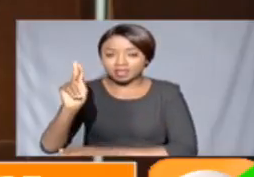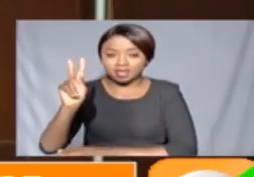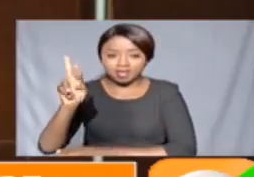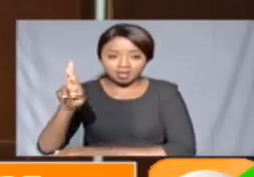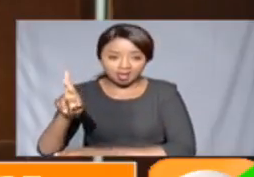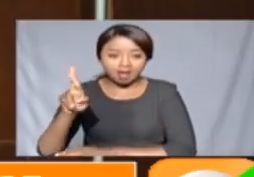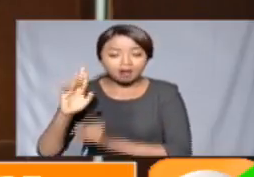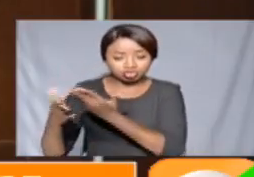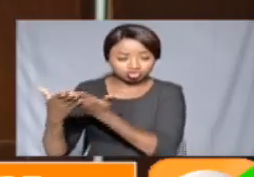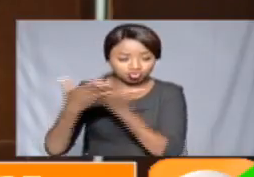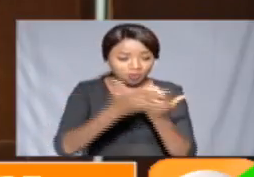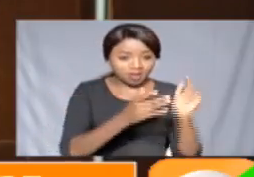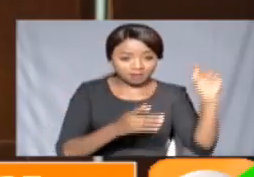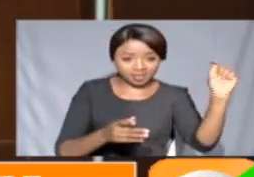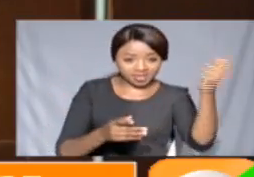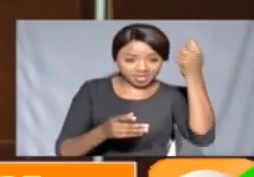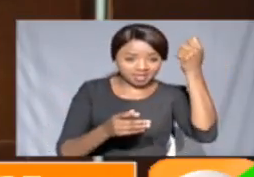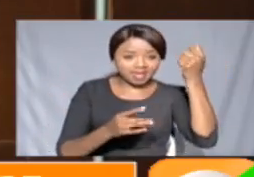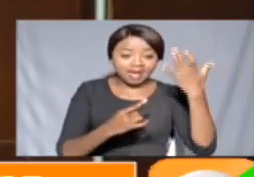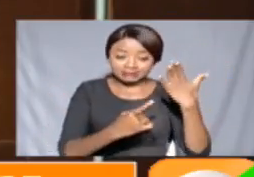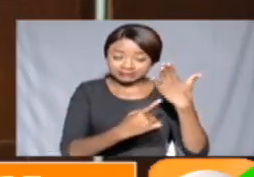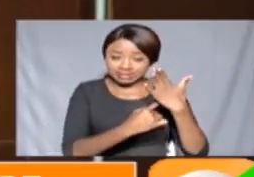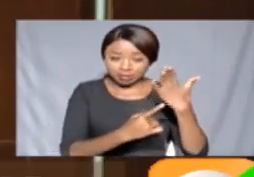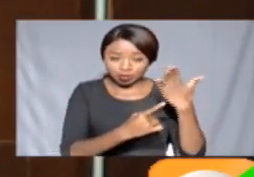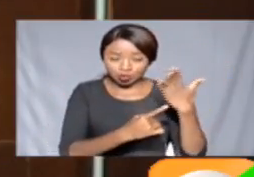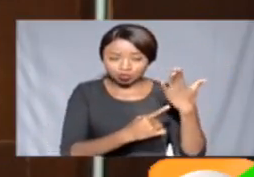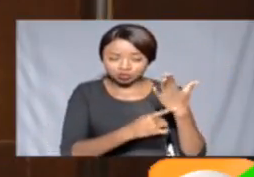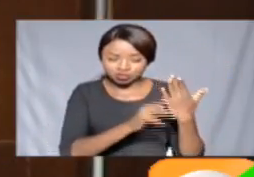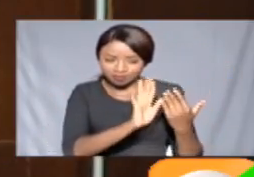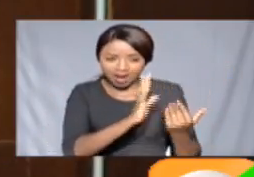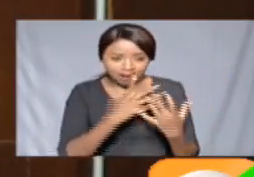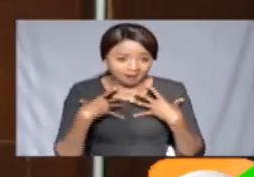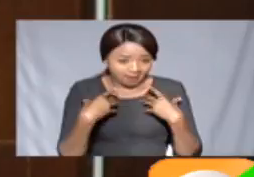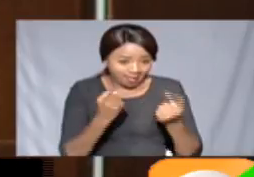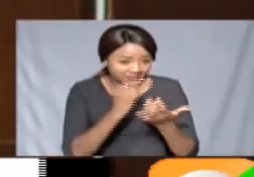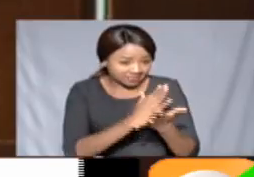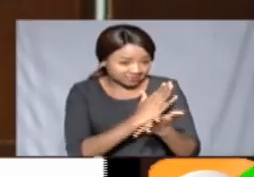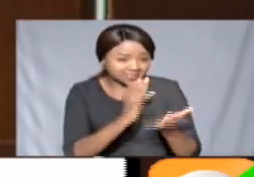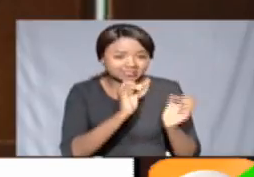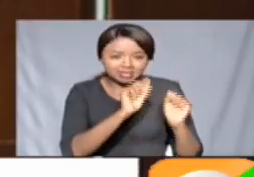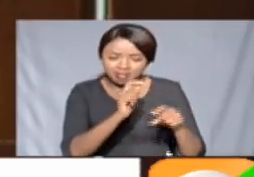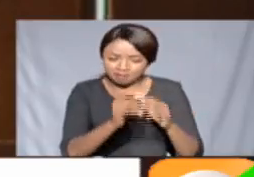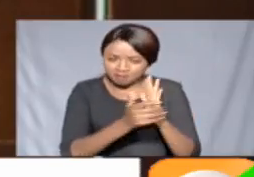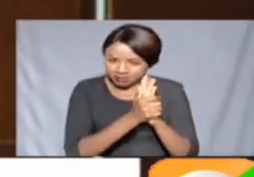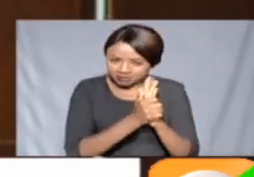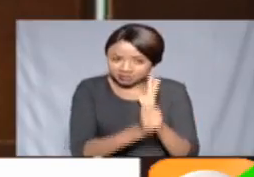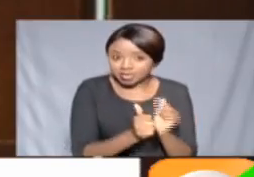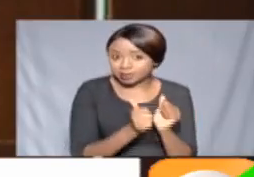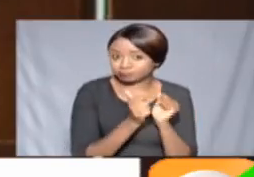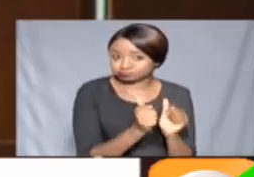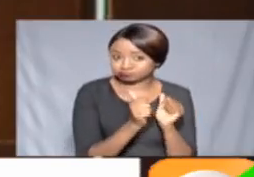ensure Kenya's medical technologists are equipped with the right skills